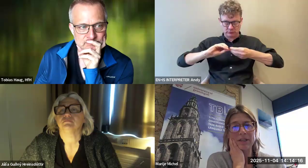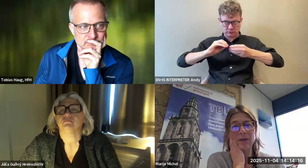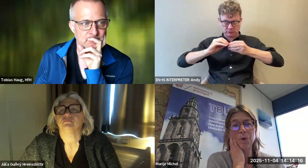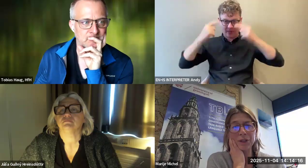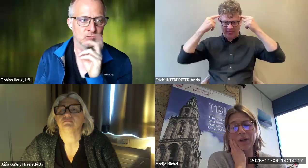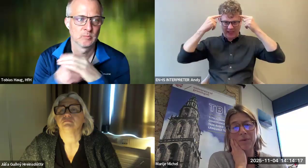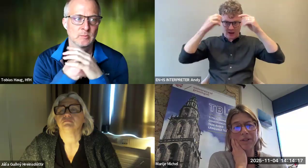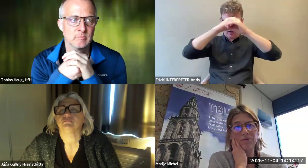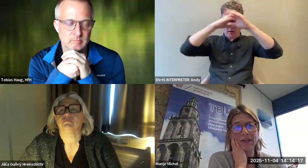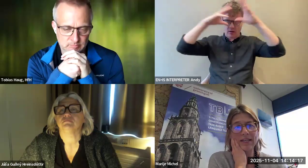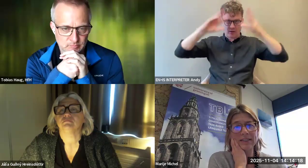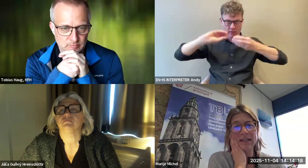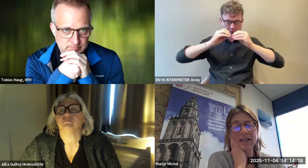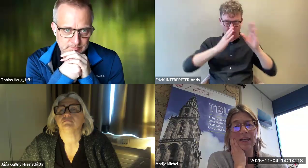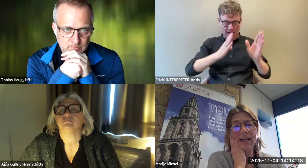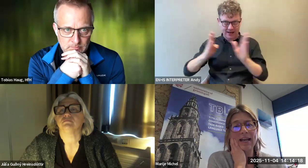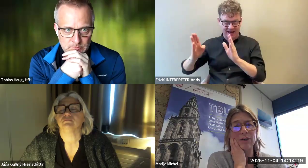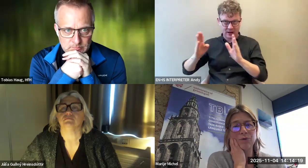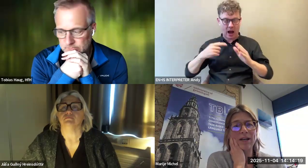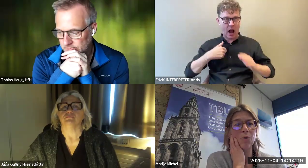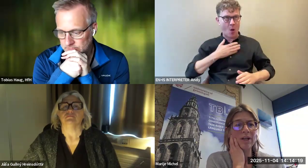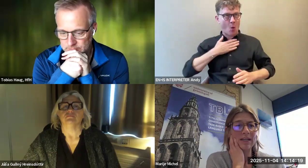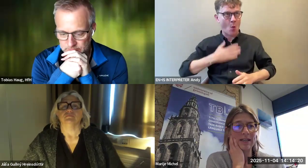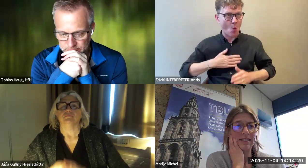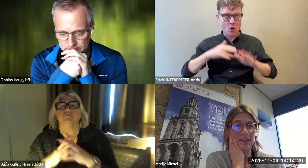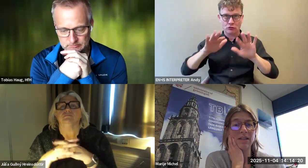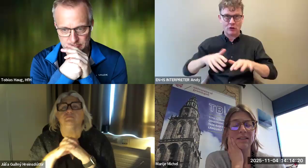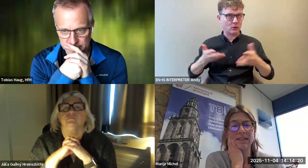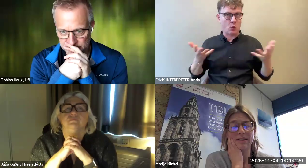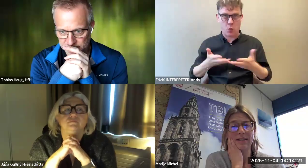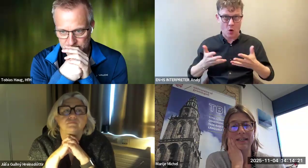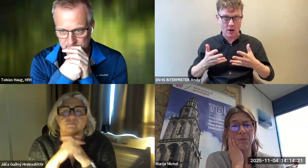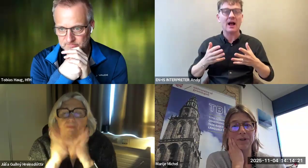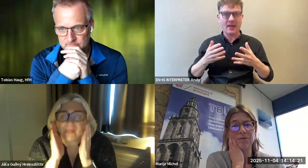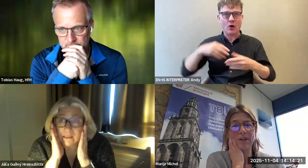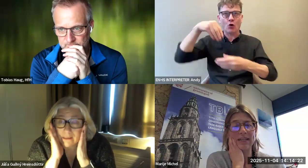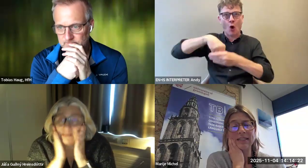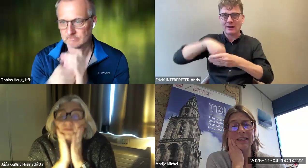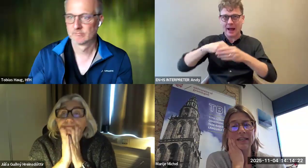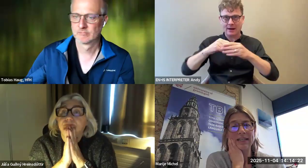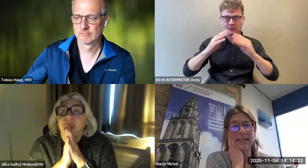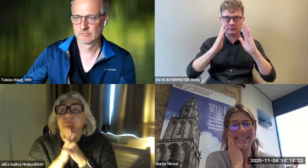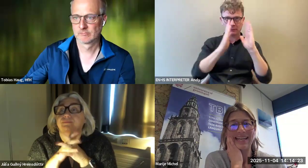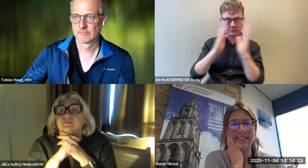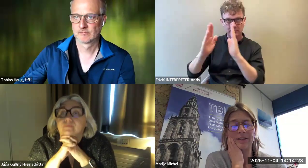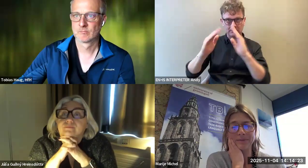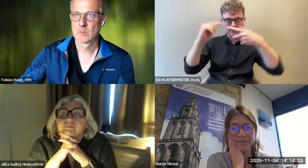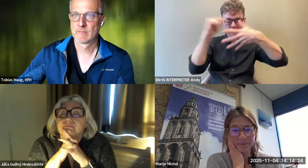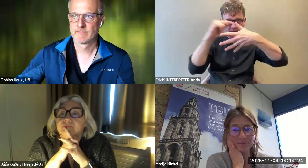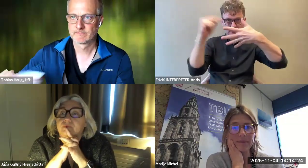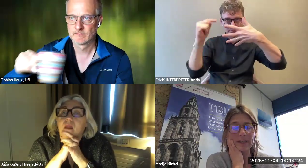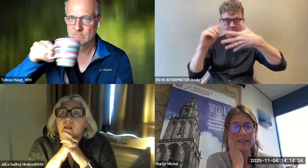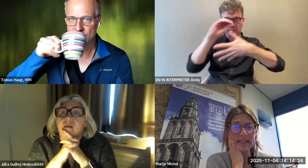think about, okay, what do I want to write and how do I organize the content that I want to write in a